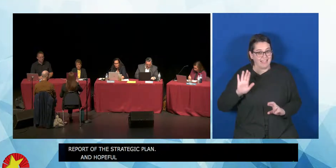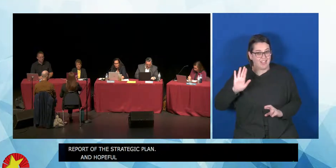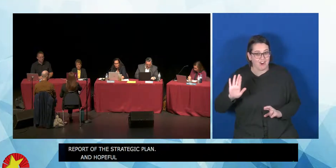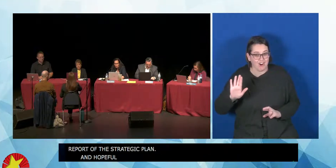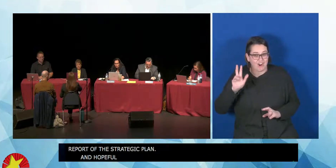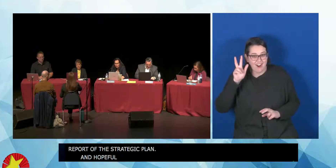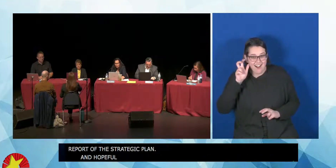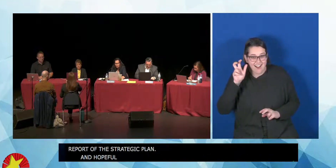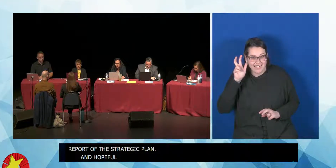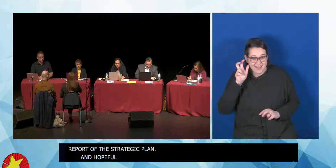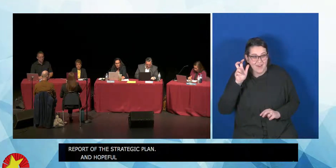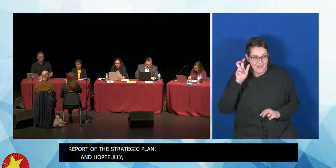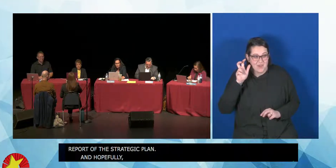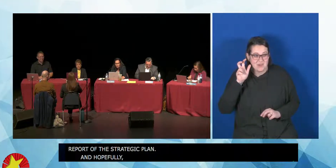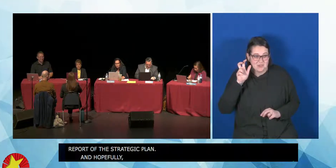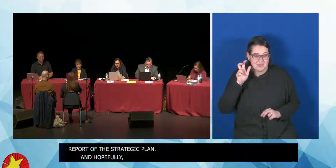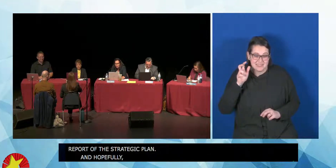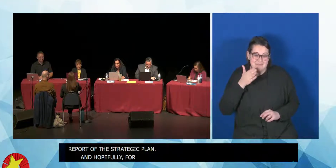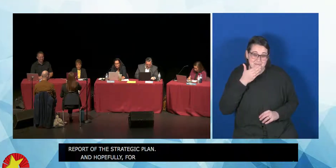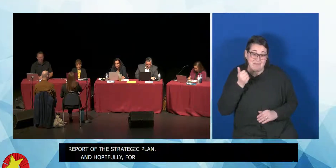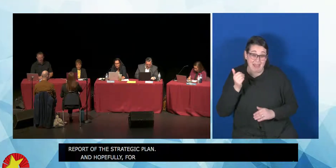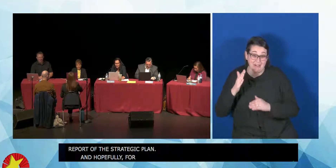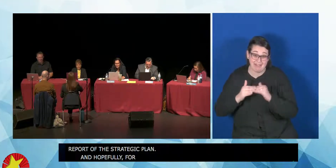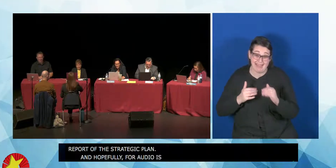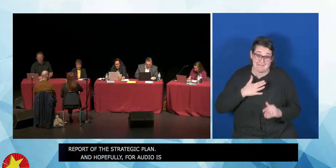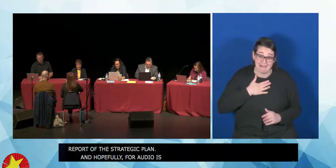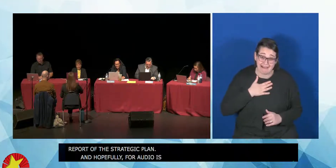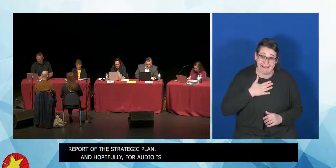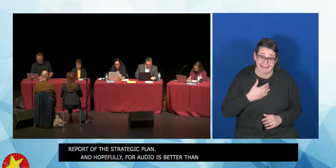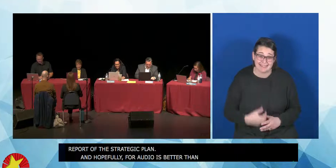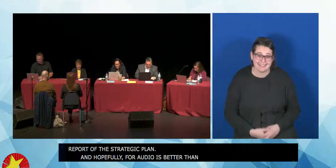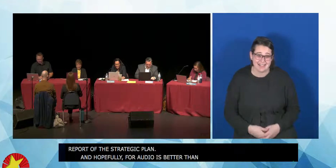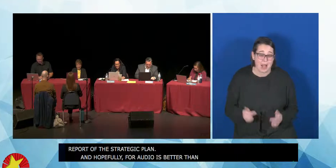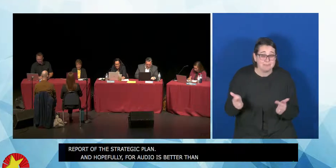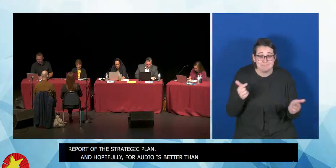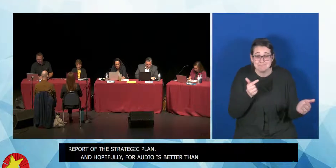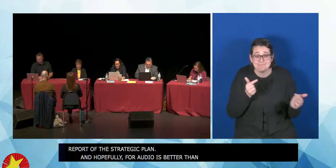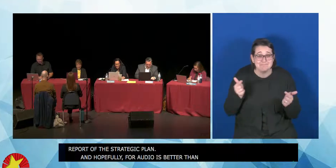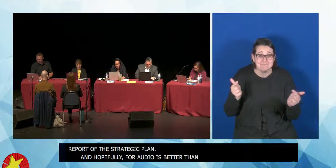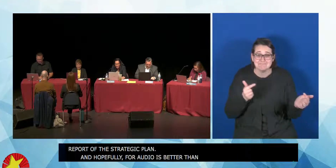audio is better than mine.